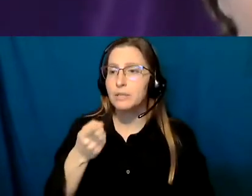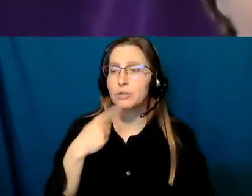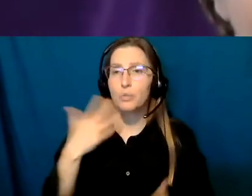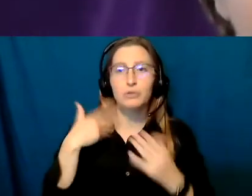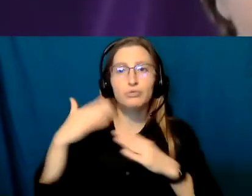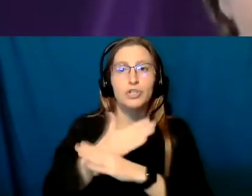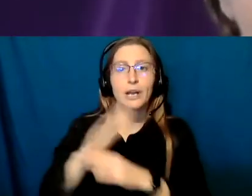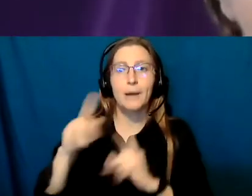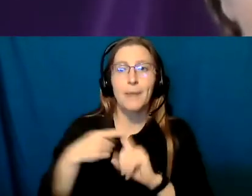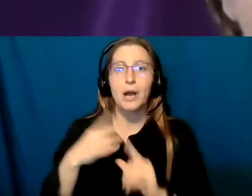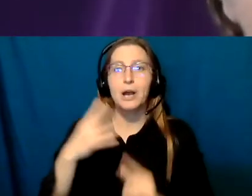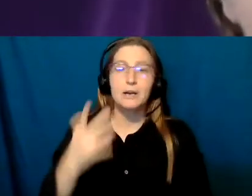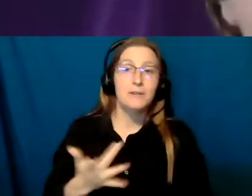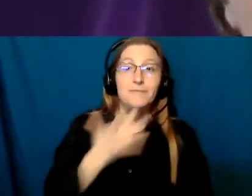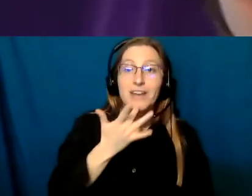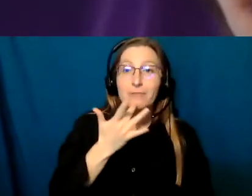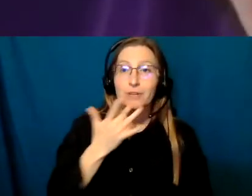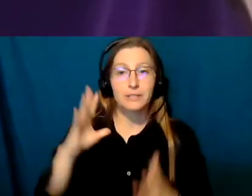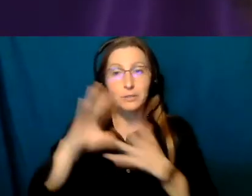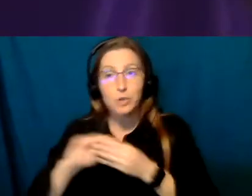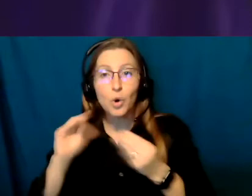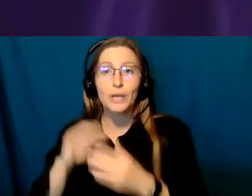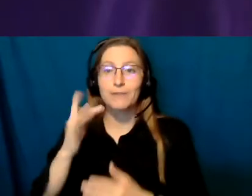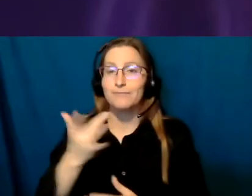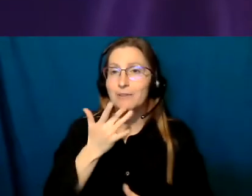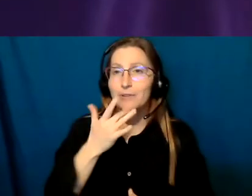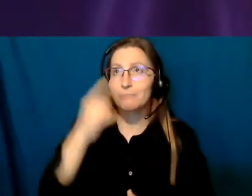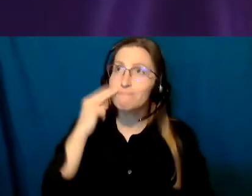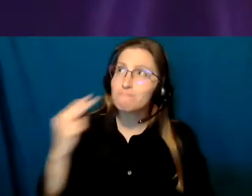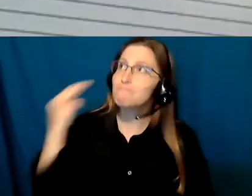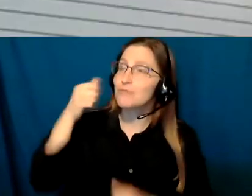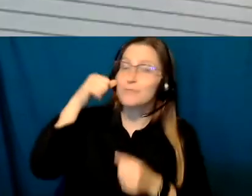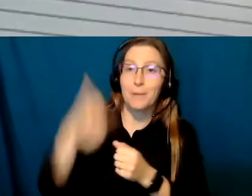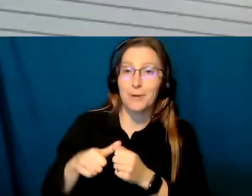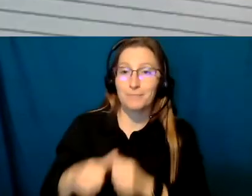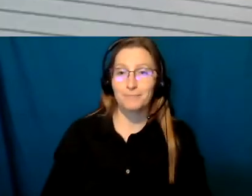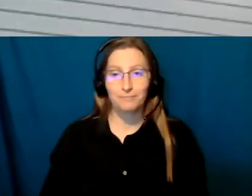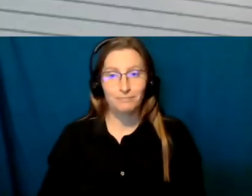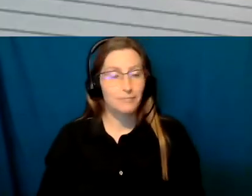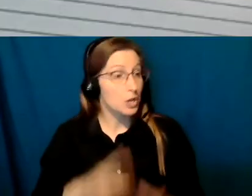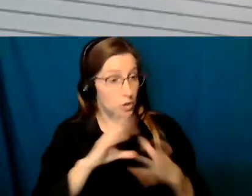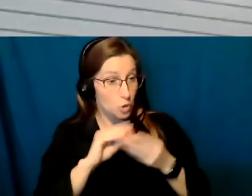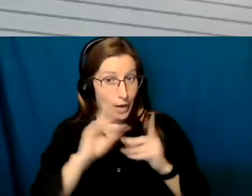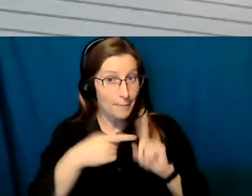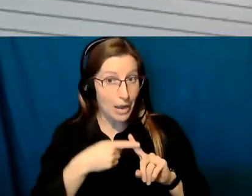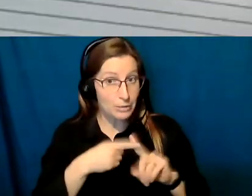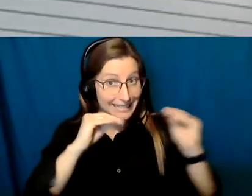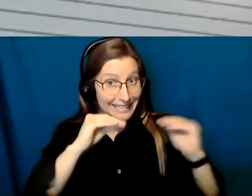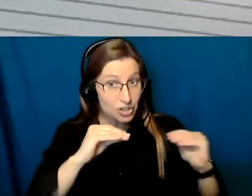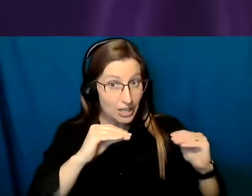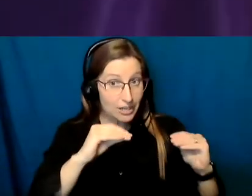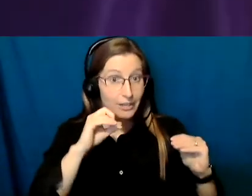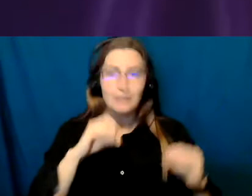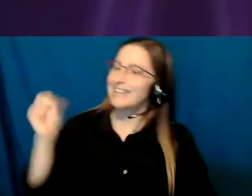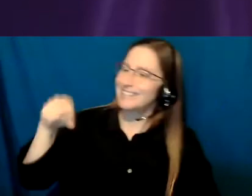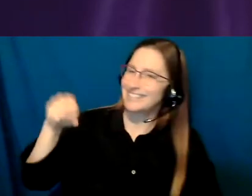favorite event or a favorite story that you could share with us? A story about teaching or about?